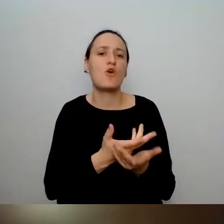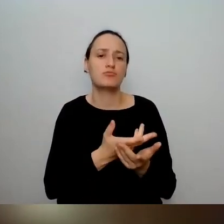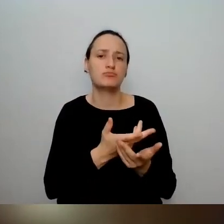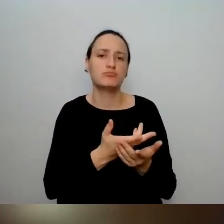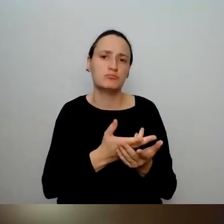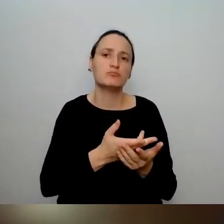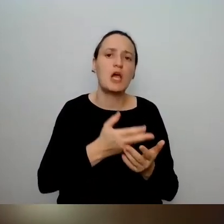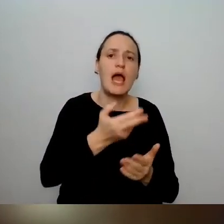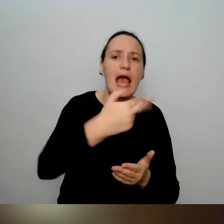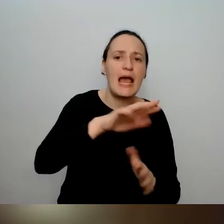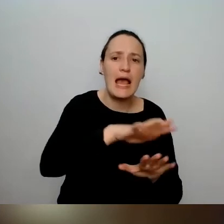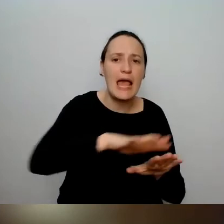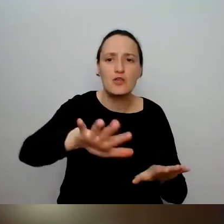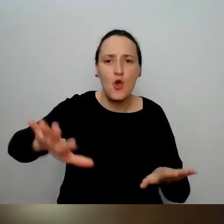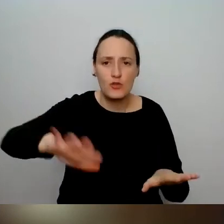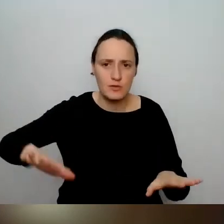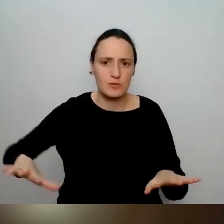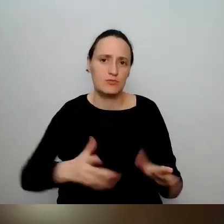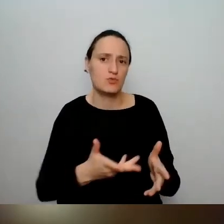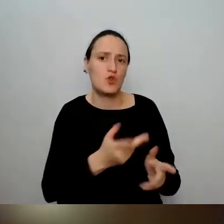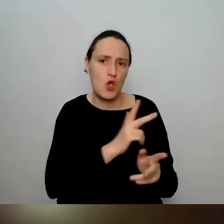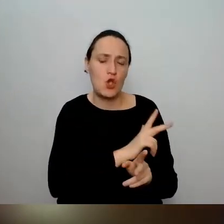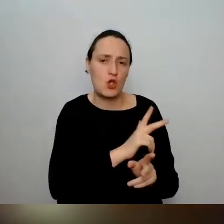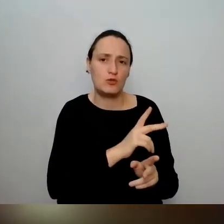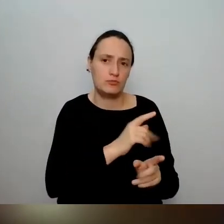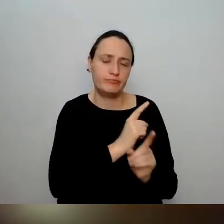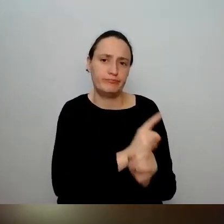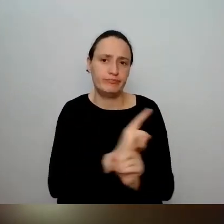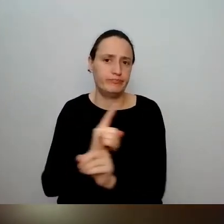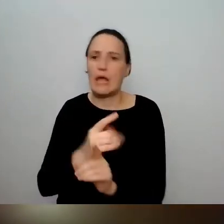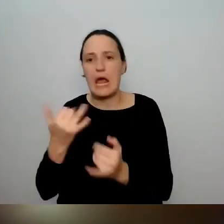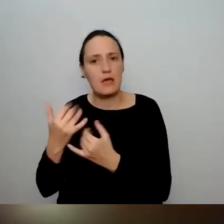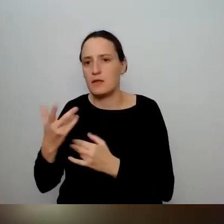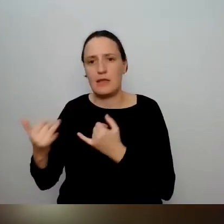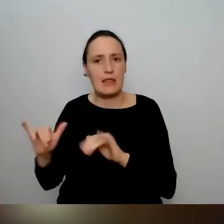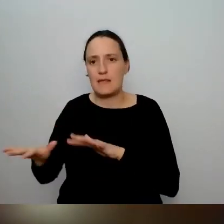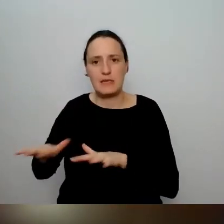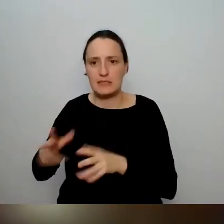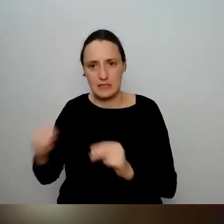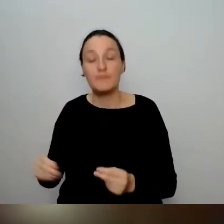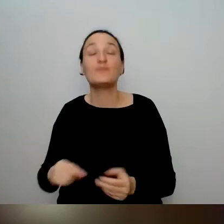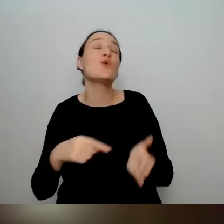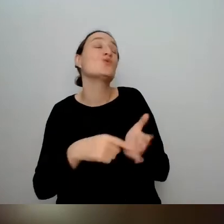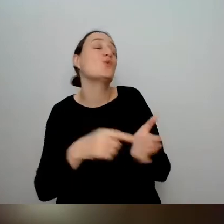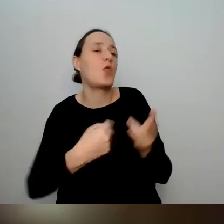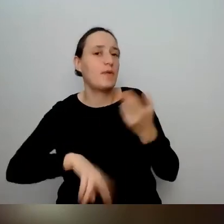Yeah, I can. That's just kind of how our governance kind of works. We have national laws,